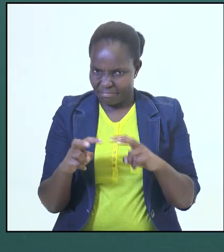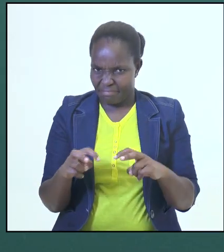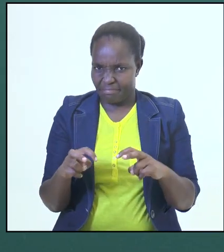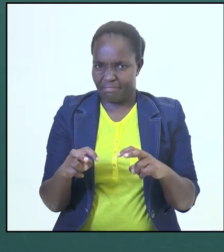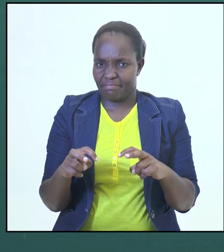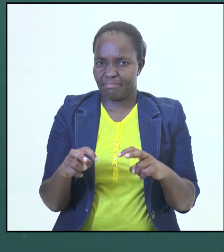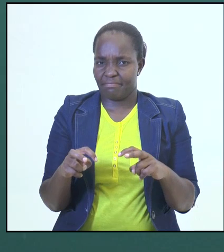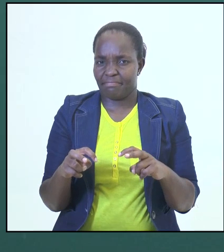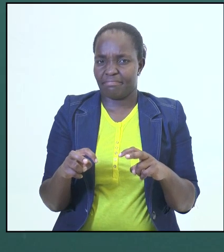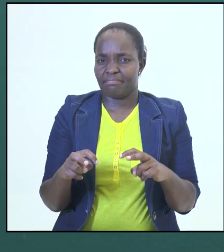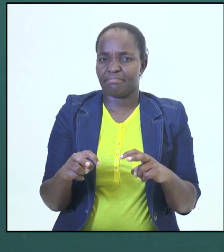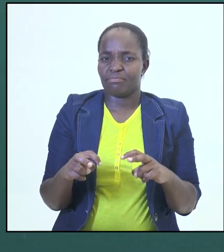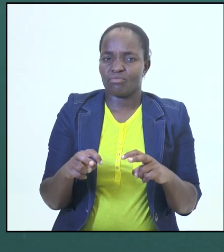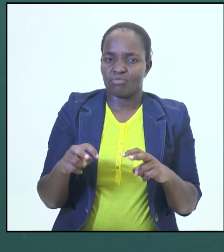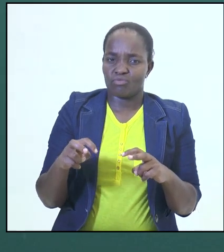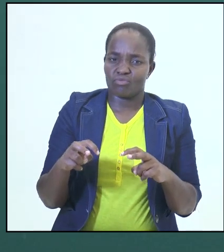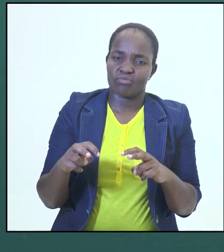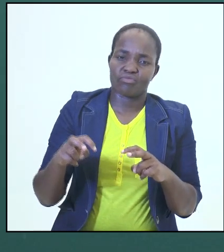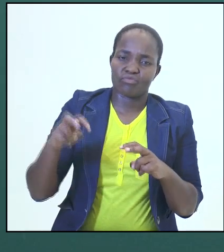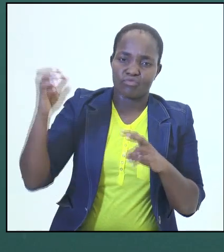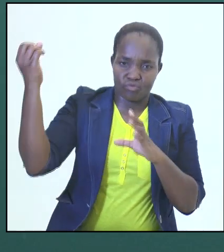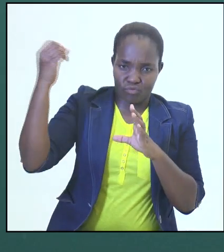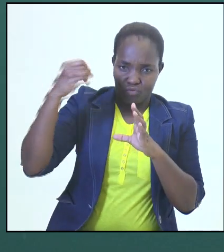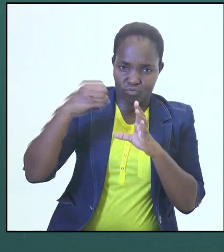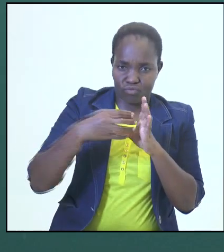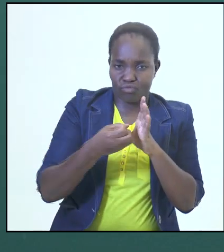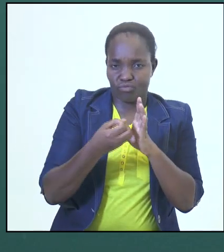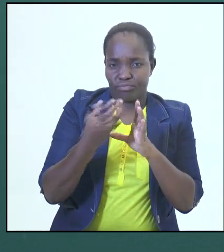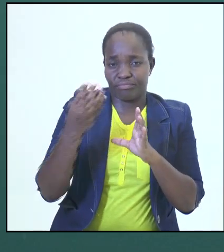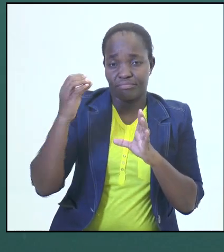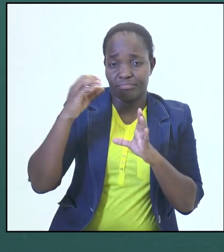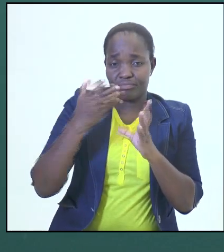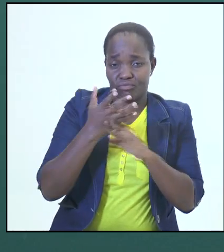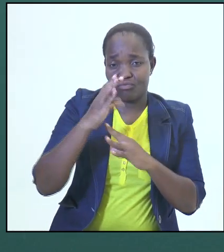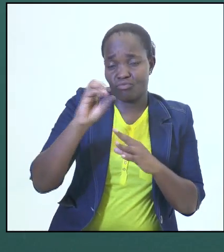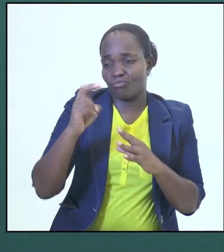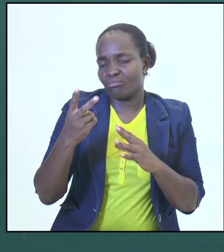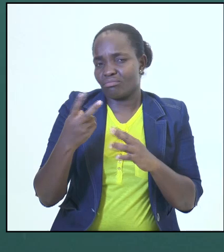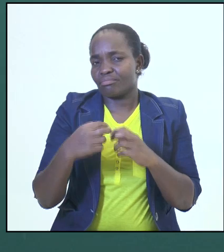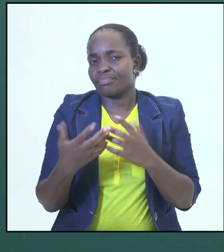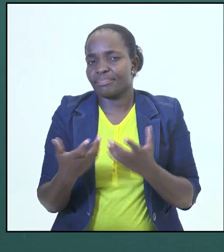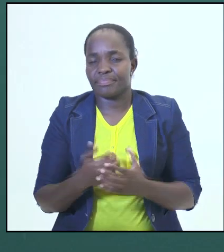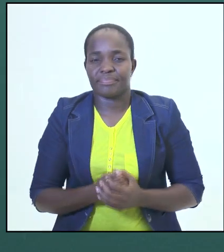absence of light, chlorophyll, and carbon dioxide on starch production.